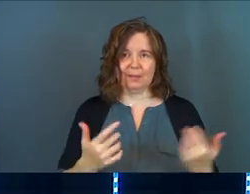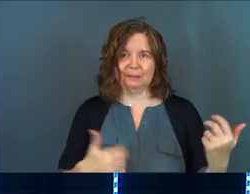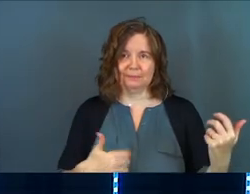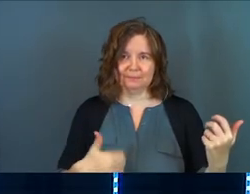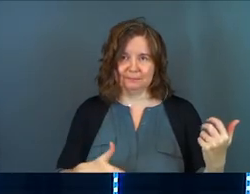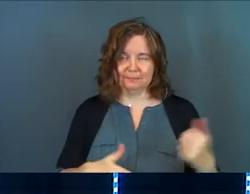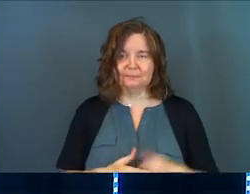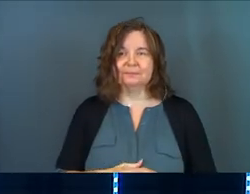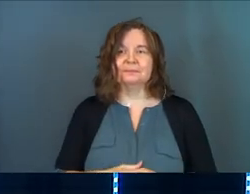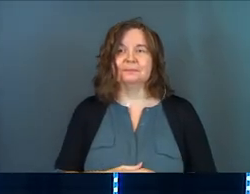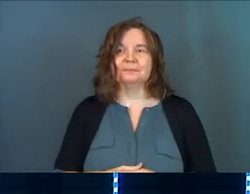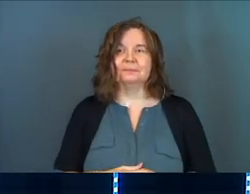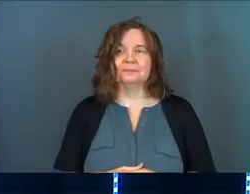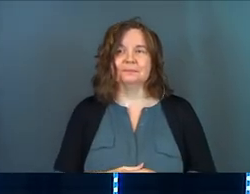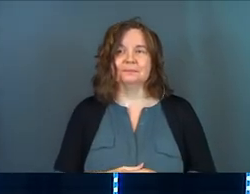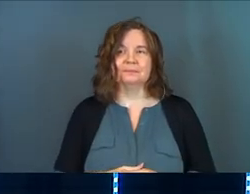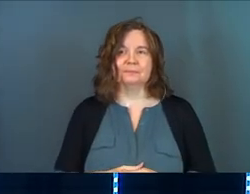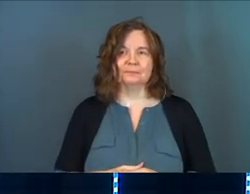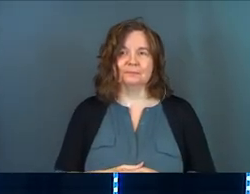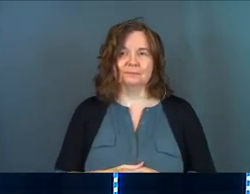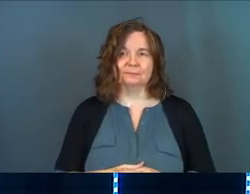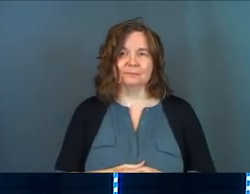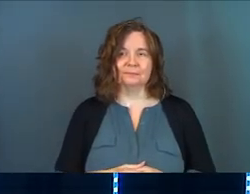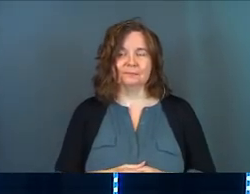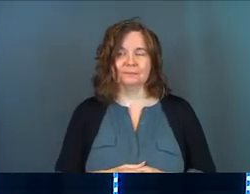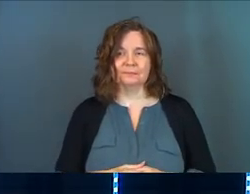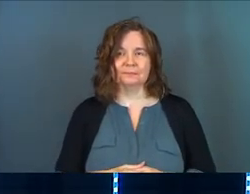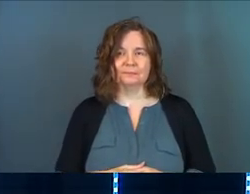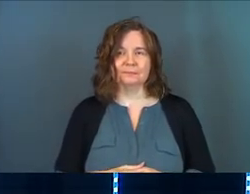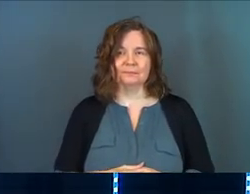and she's going to start playing for us.